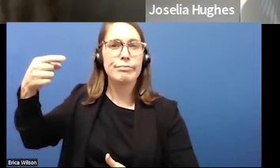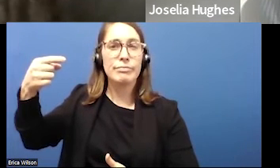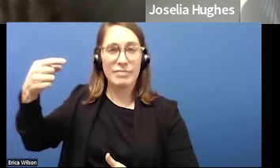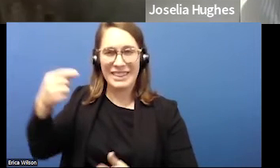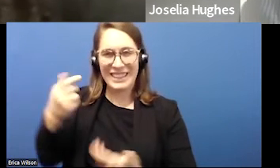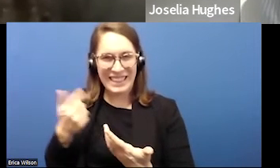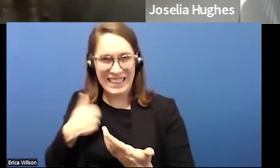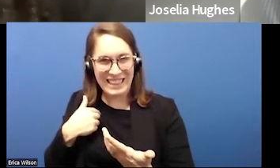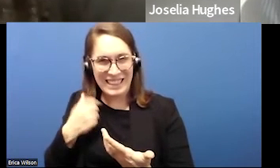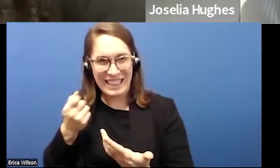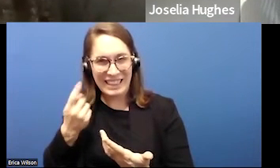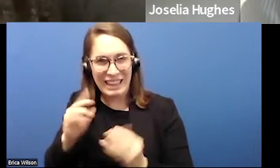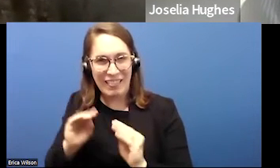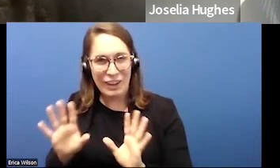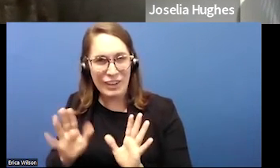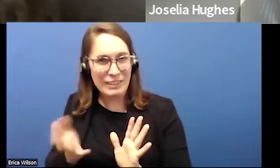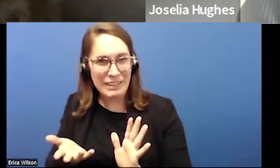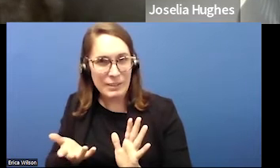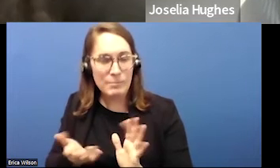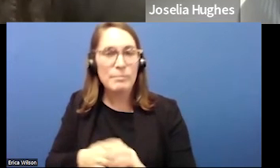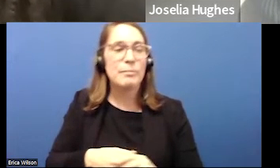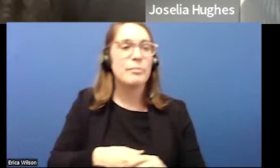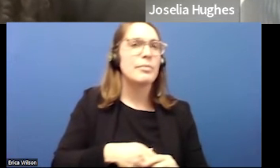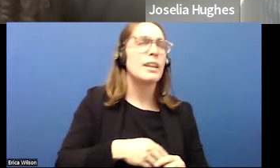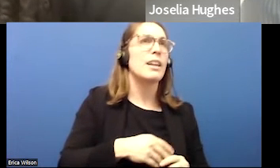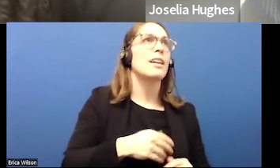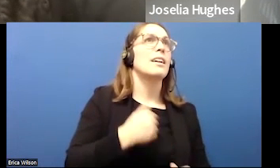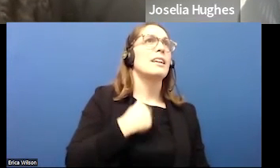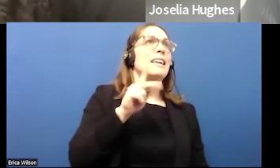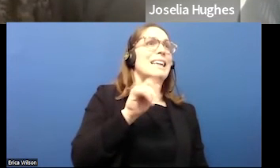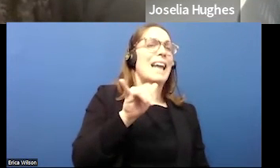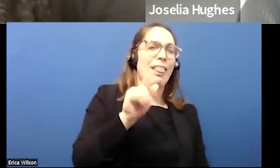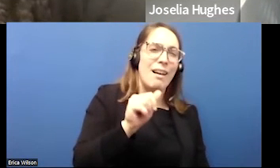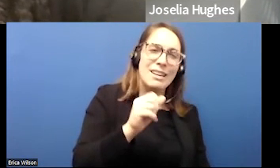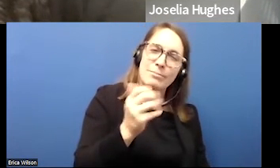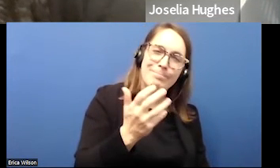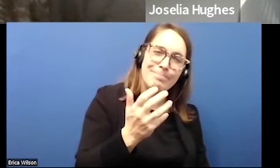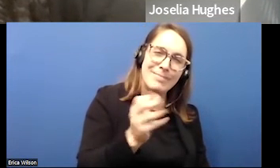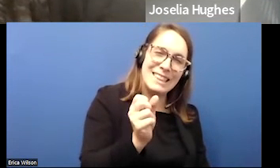makes sense. If you get what I mean. This is Kayla. Uh,